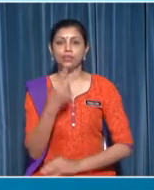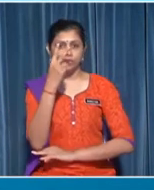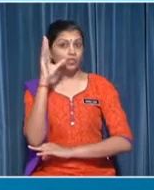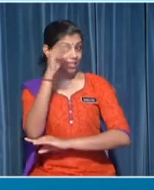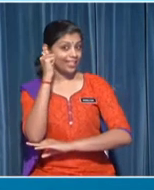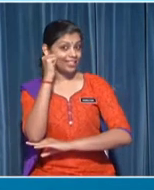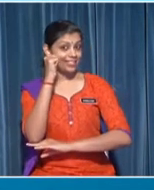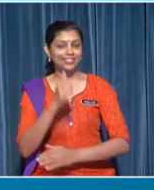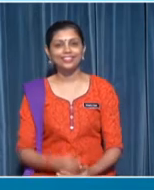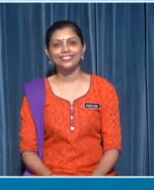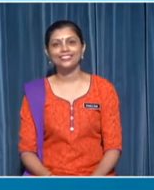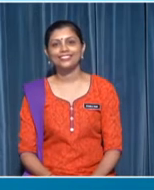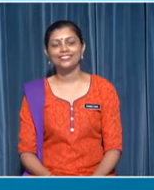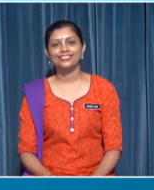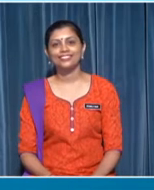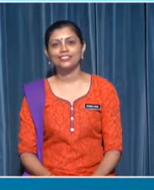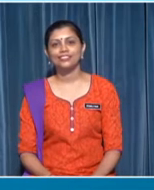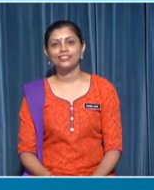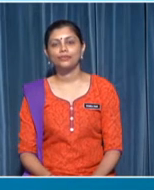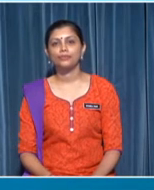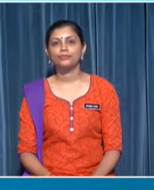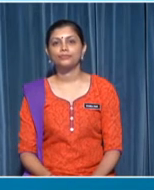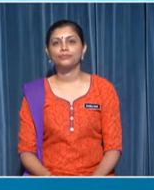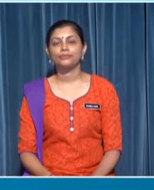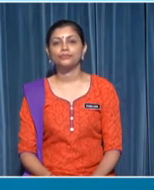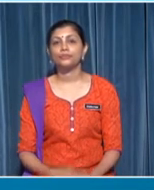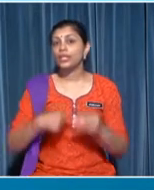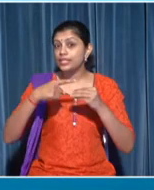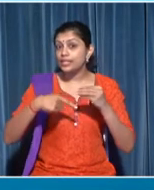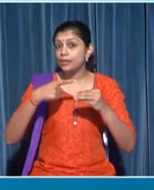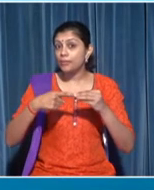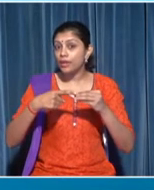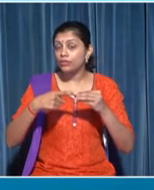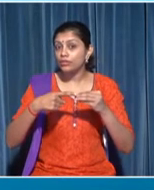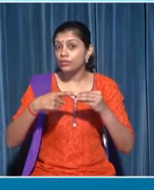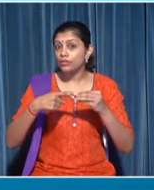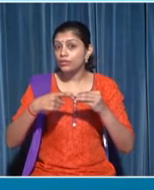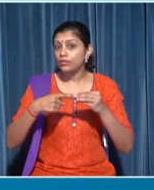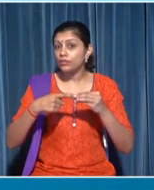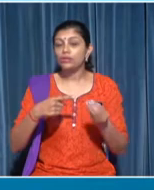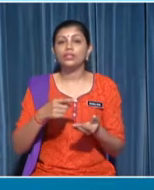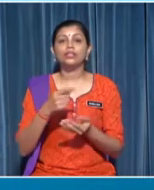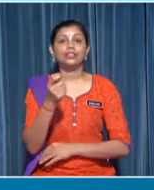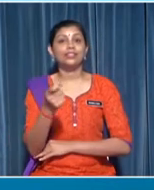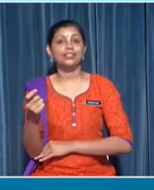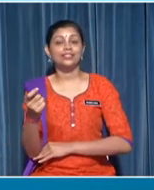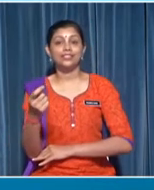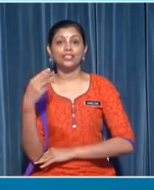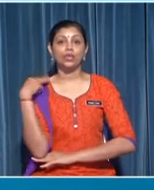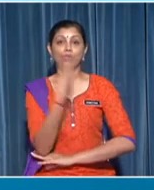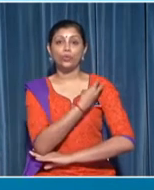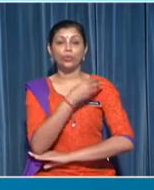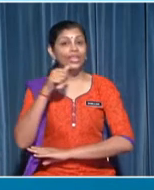guess. It has got something to do with the things that we eat and what